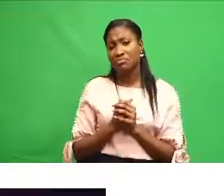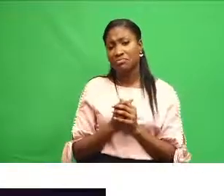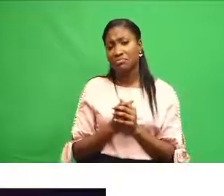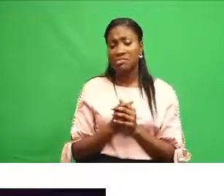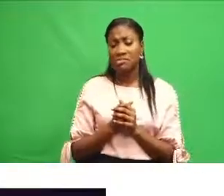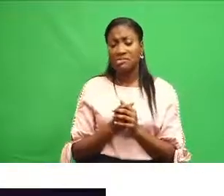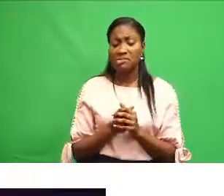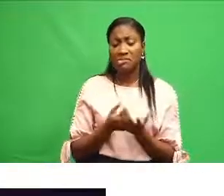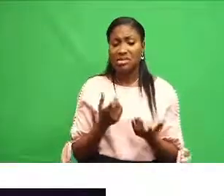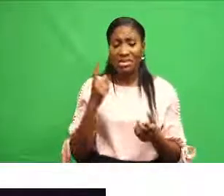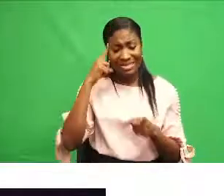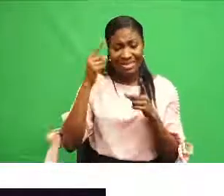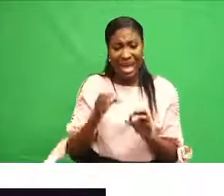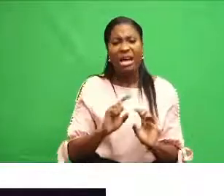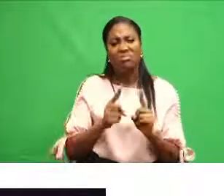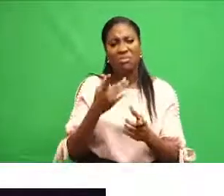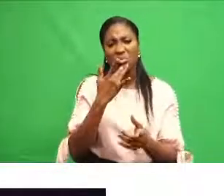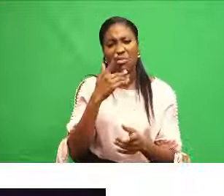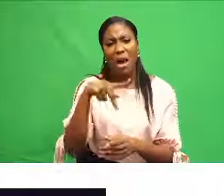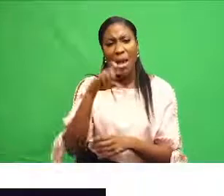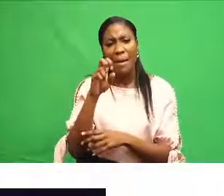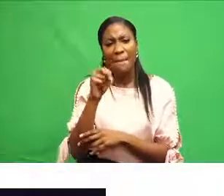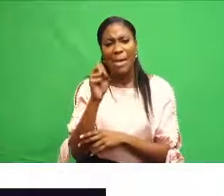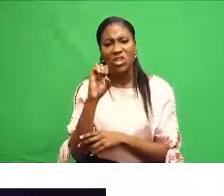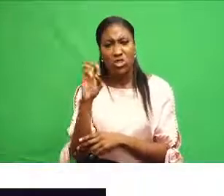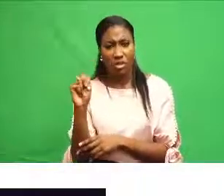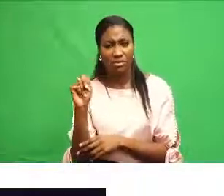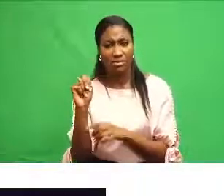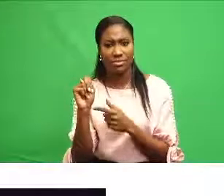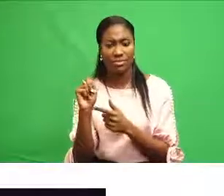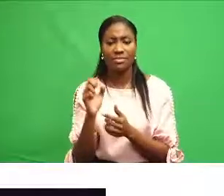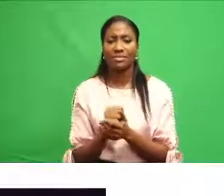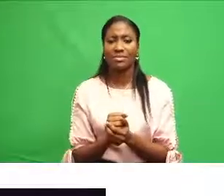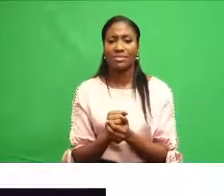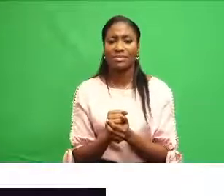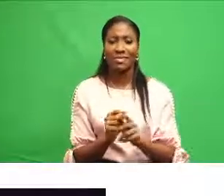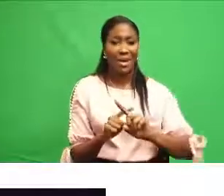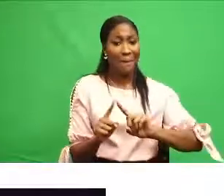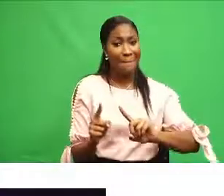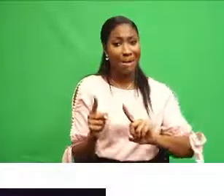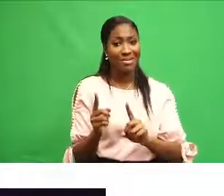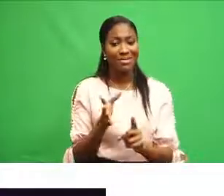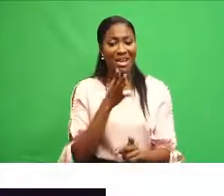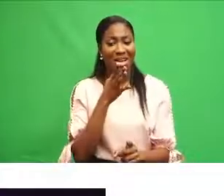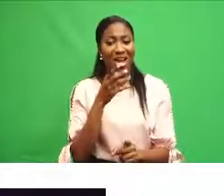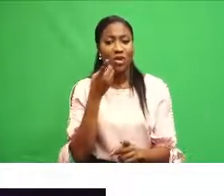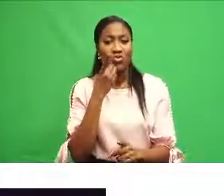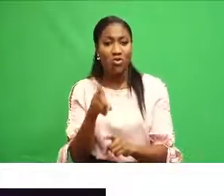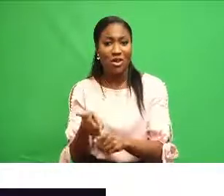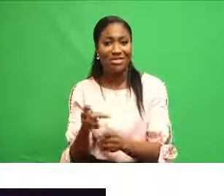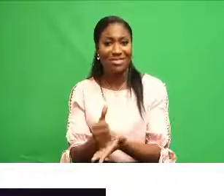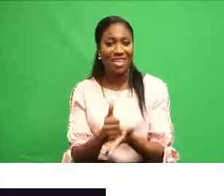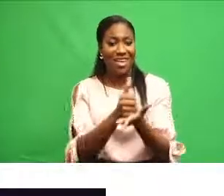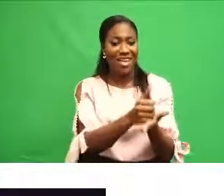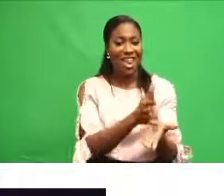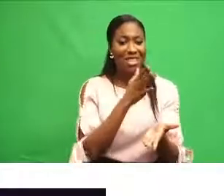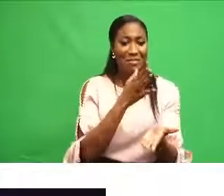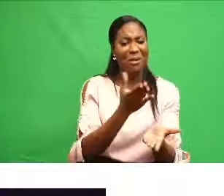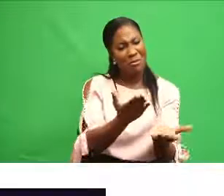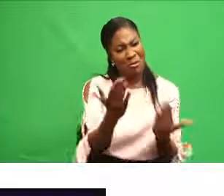pension. And the motive really behind Mary helping mommy get the pension is not for mommy's sake. Because